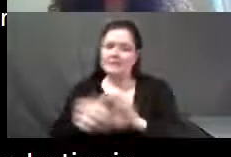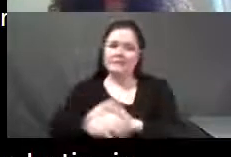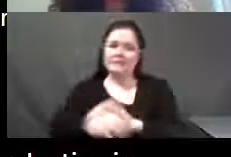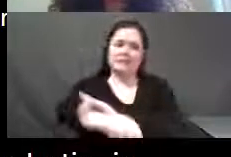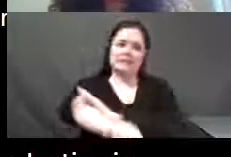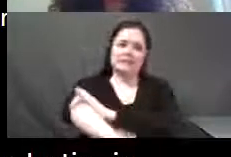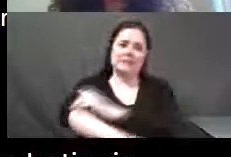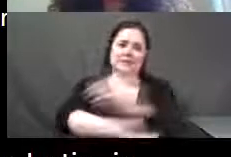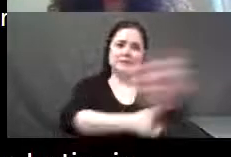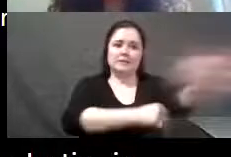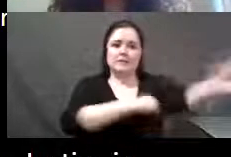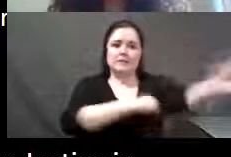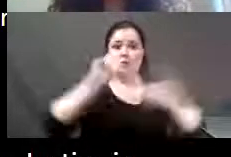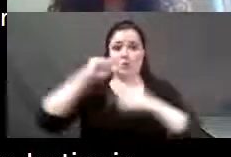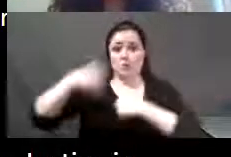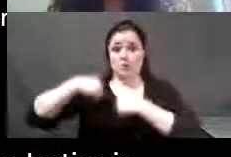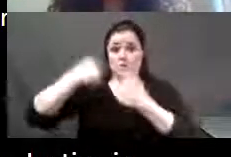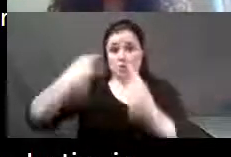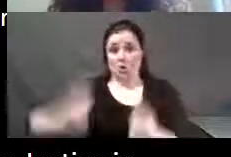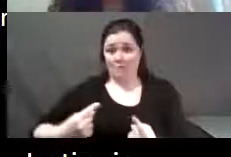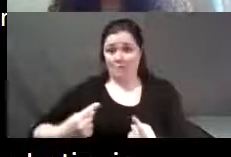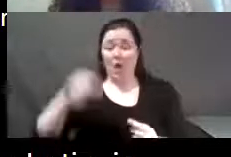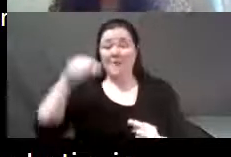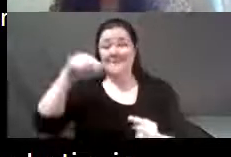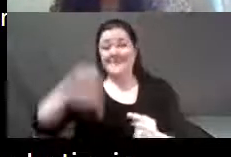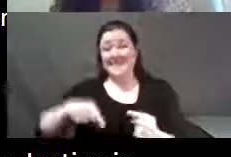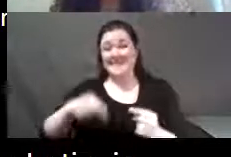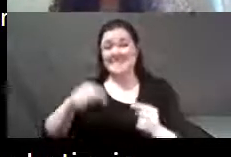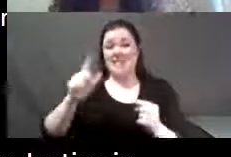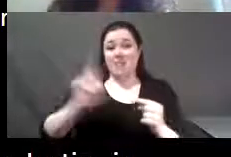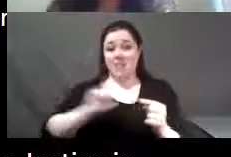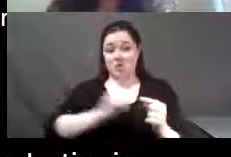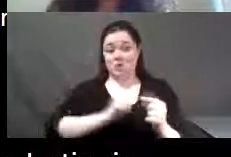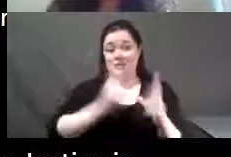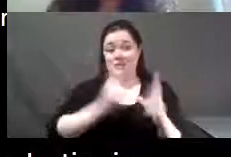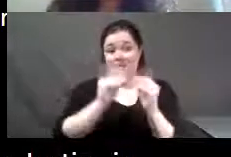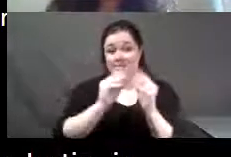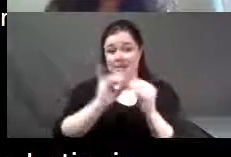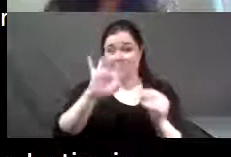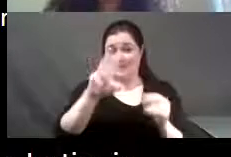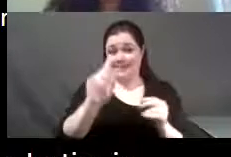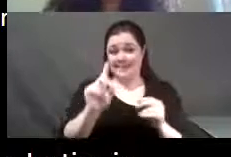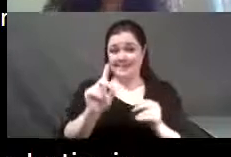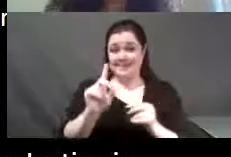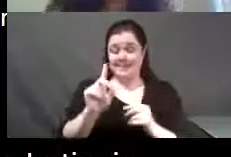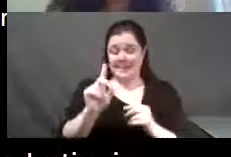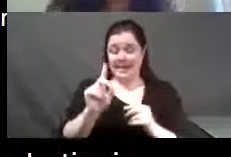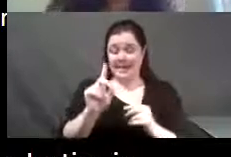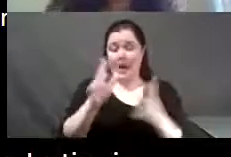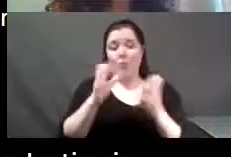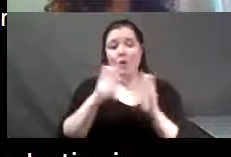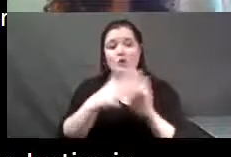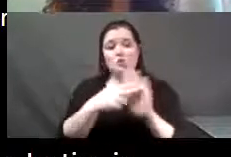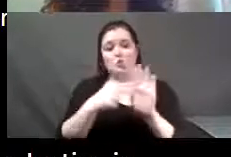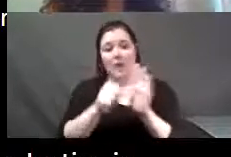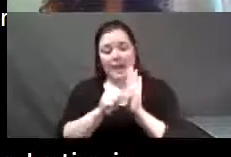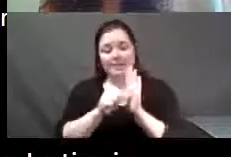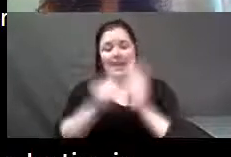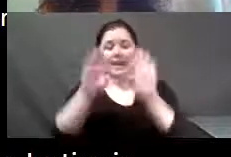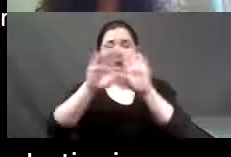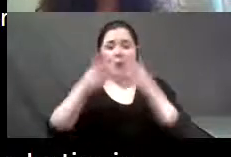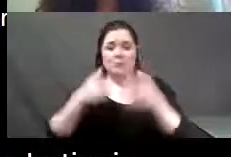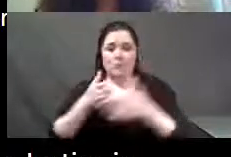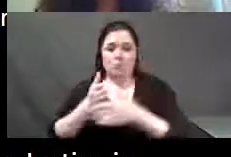so far this legislative session in Indiana. Um, wanted to highlight housing rights.